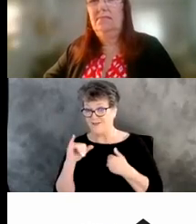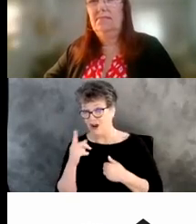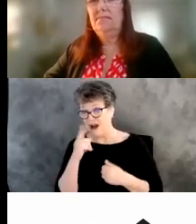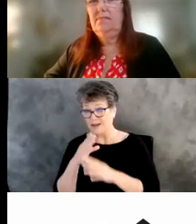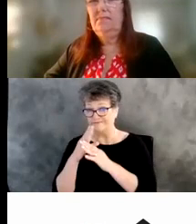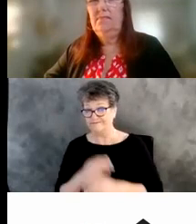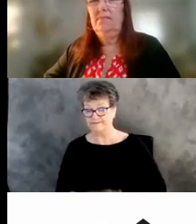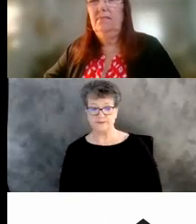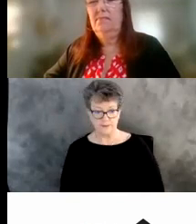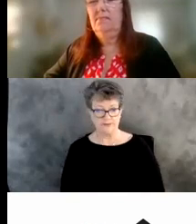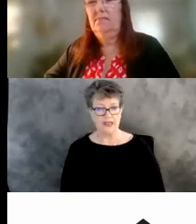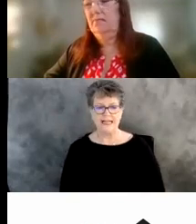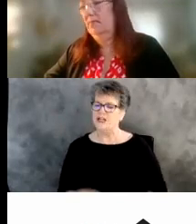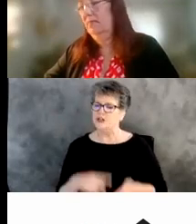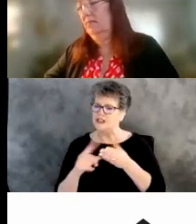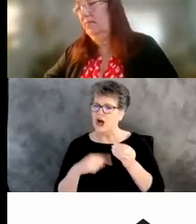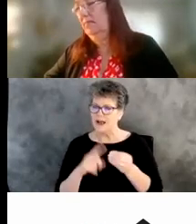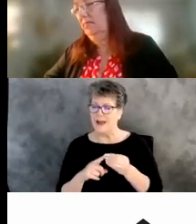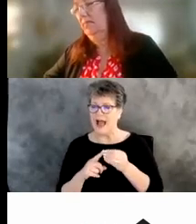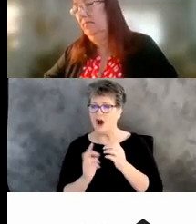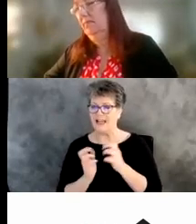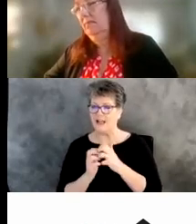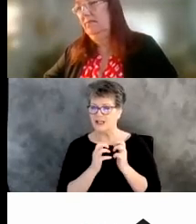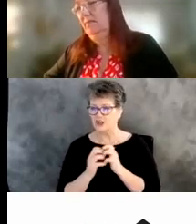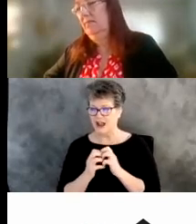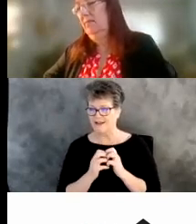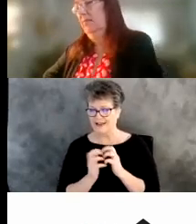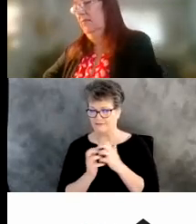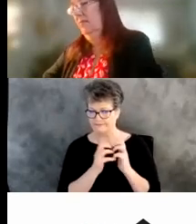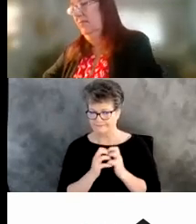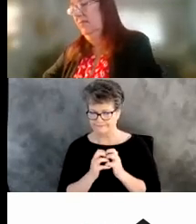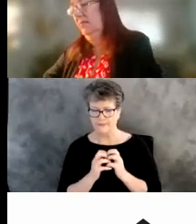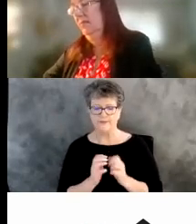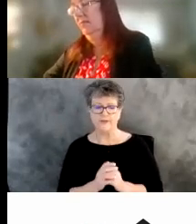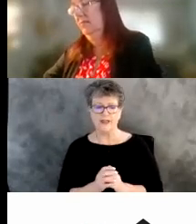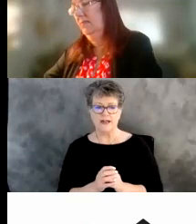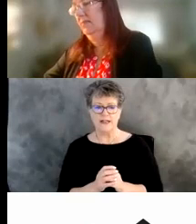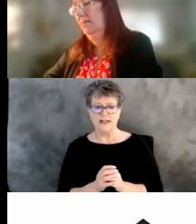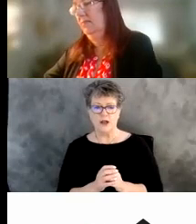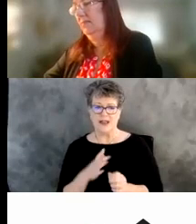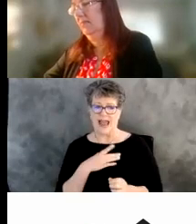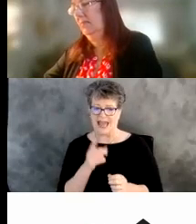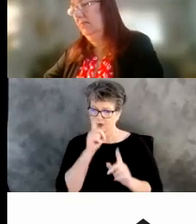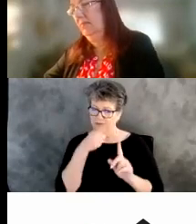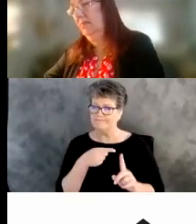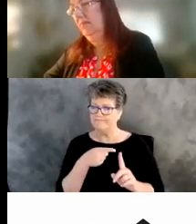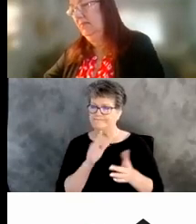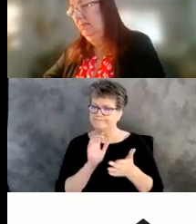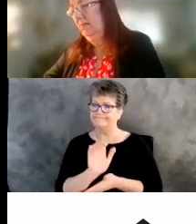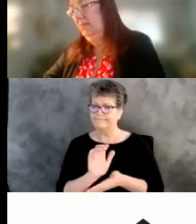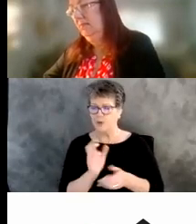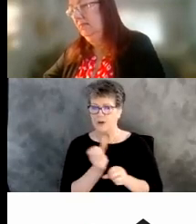So let's talk a little bit about intersectionality. I think that one of the things that I like to drive home when I make these types